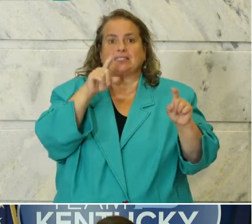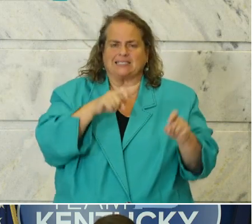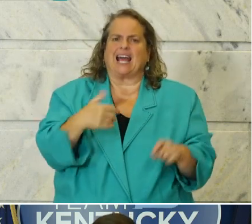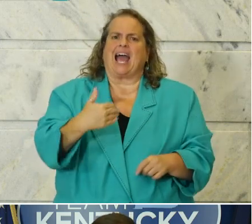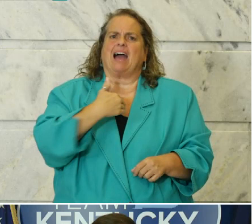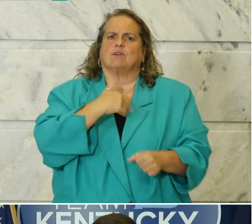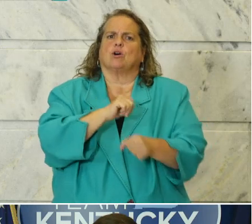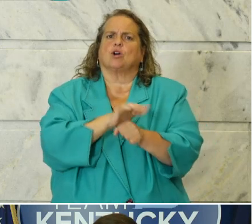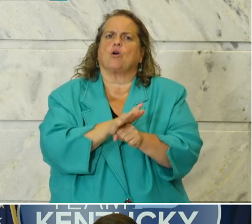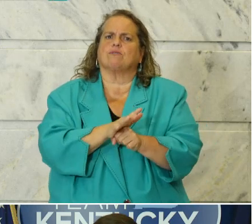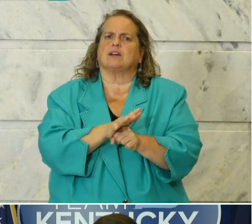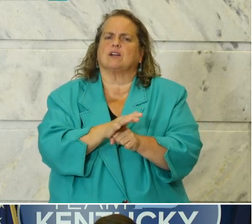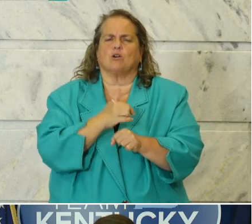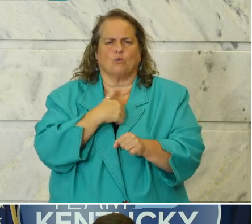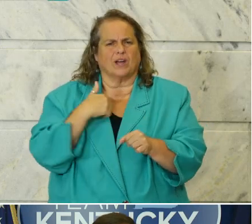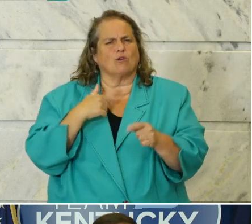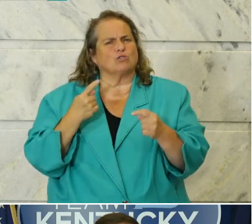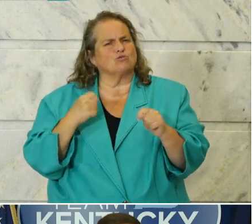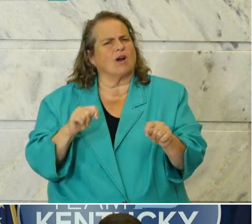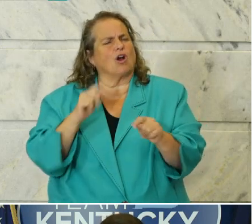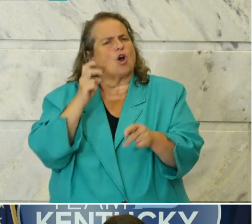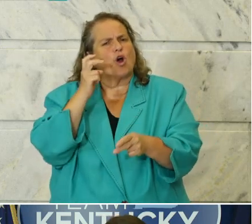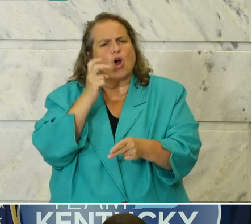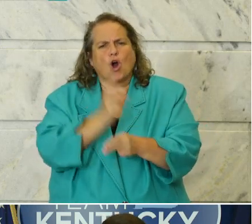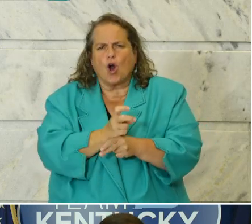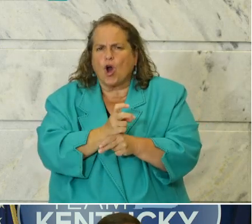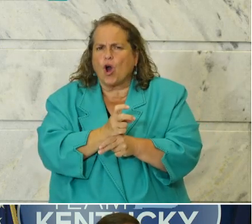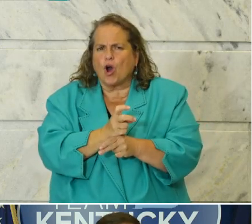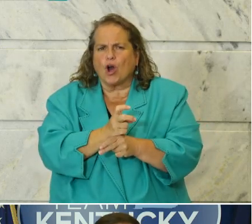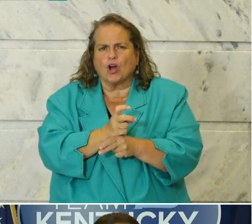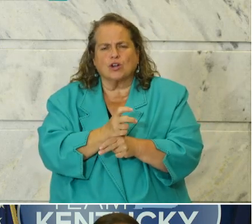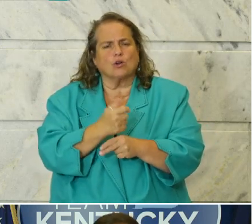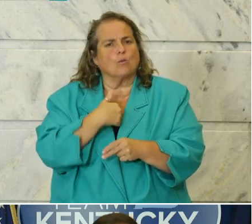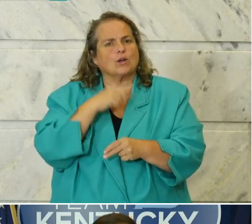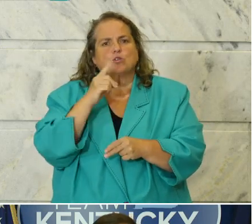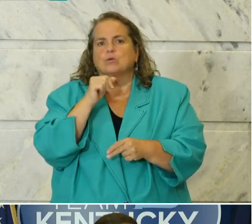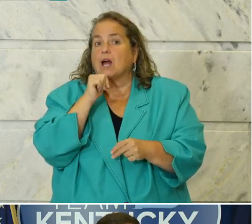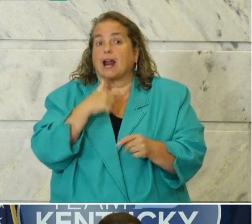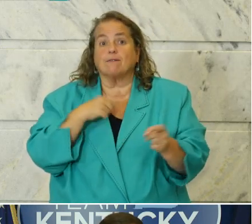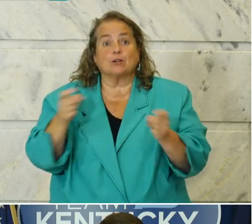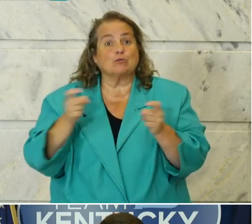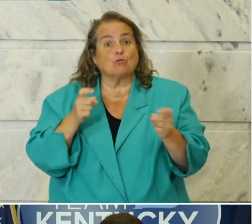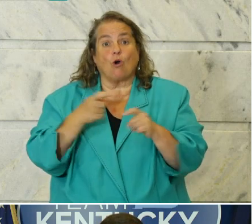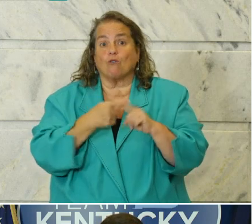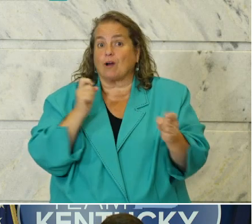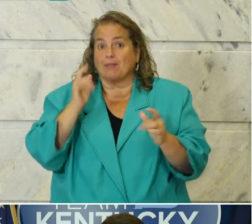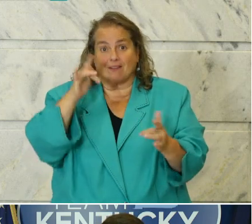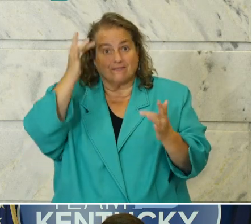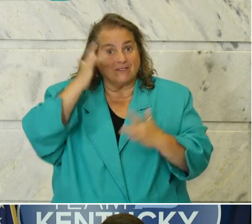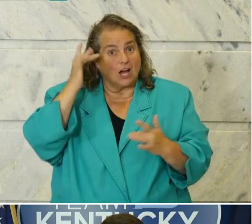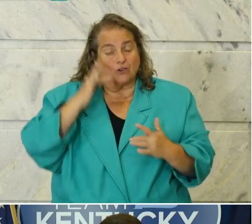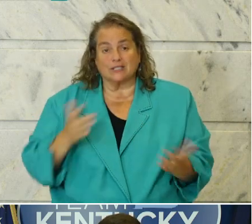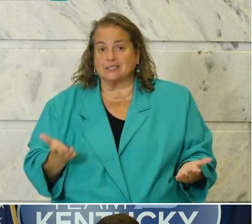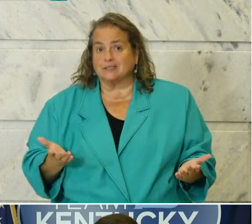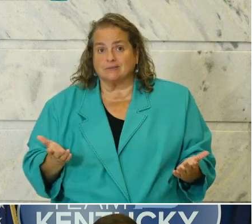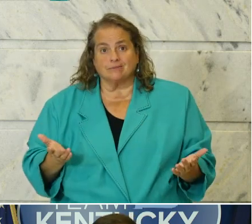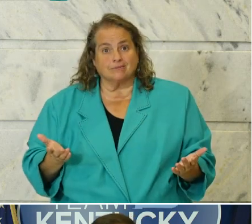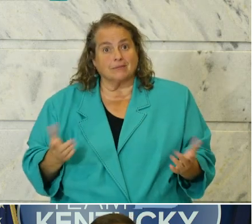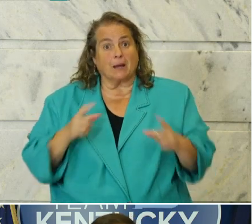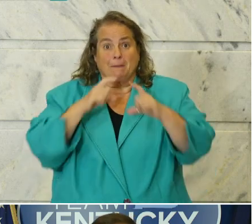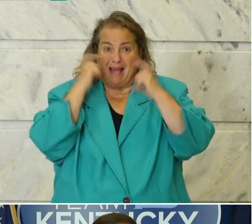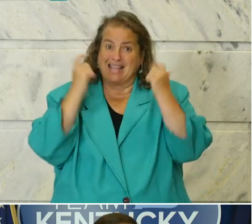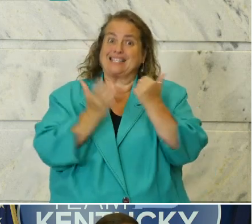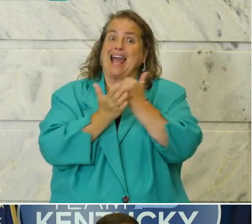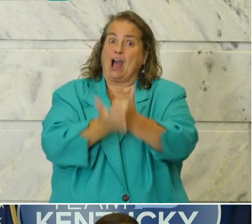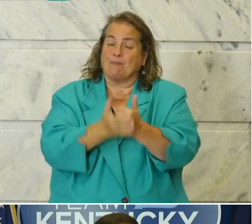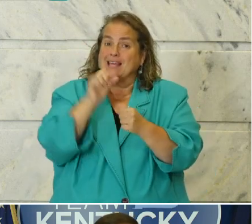that we've taken. Masks are working, but we do not have control over this virus. And to send tens of thousands